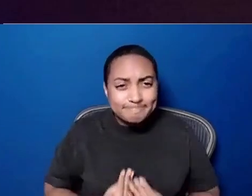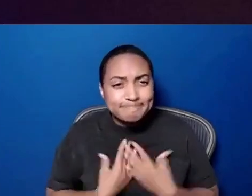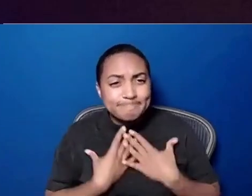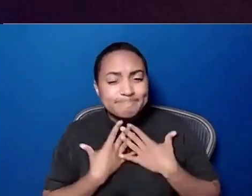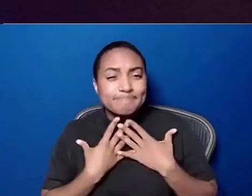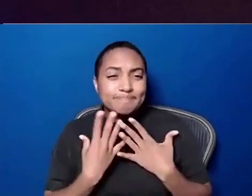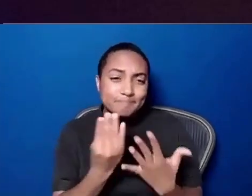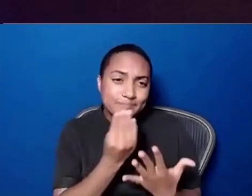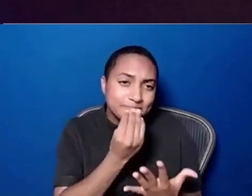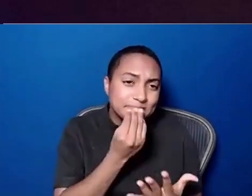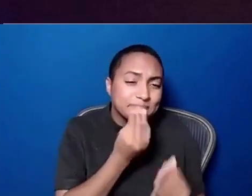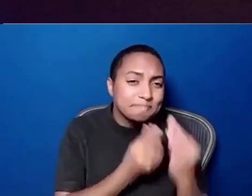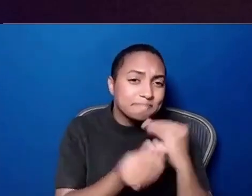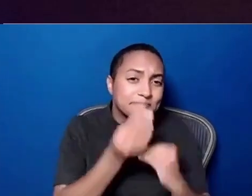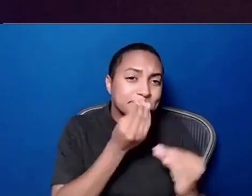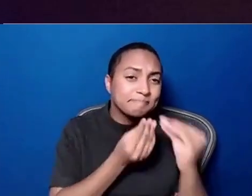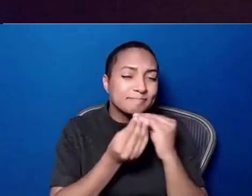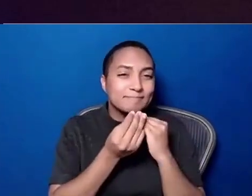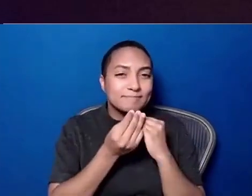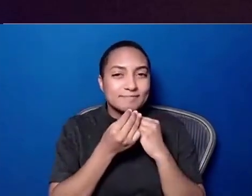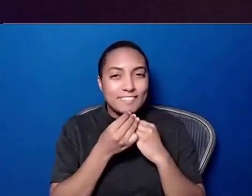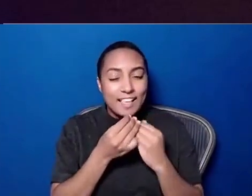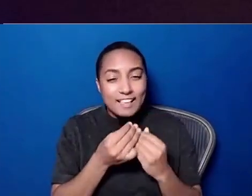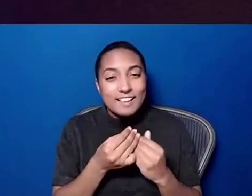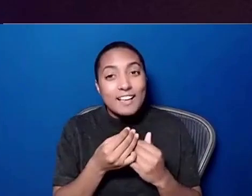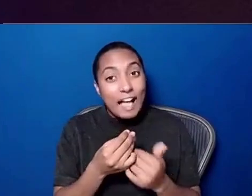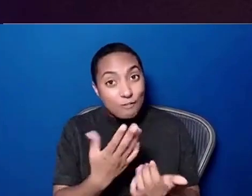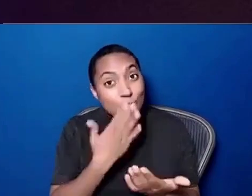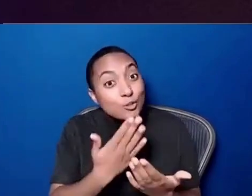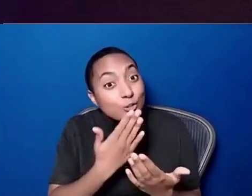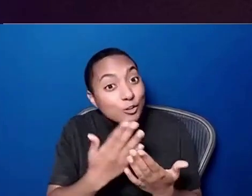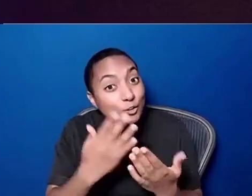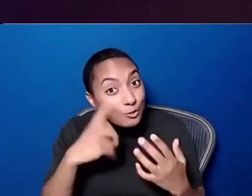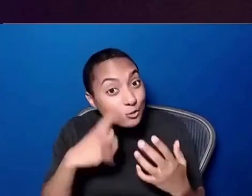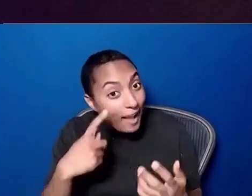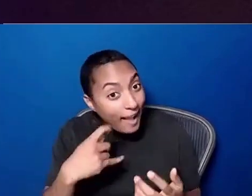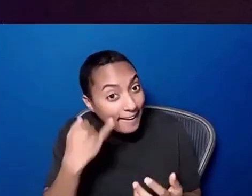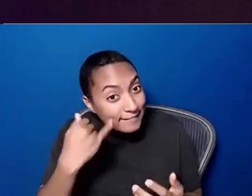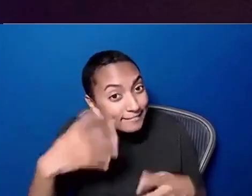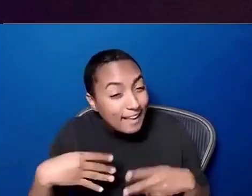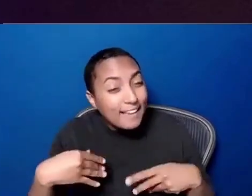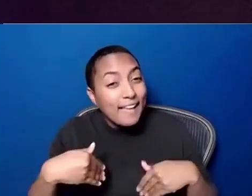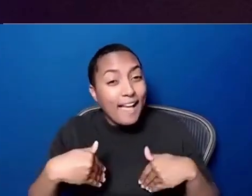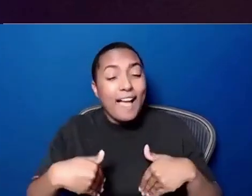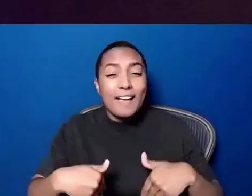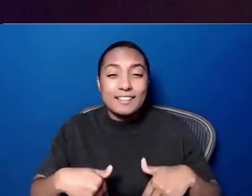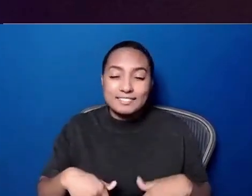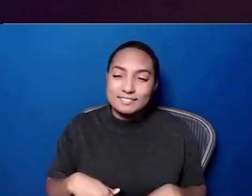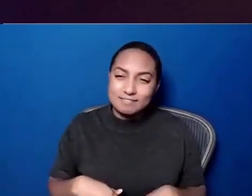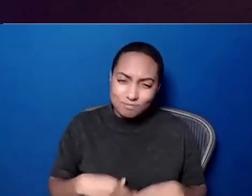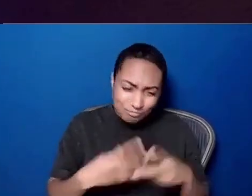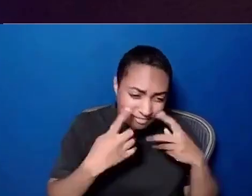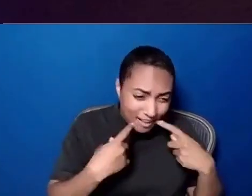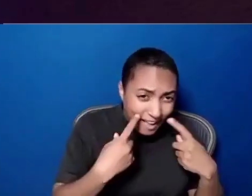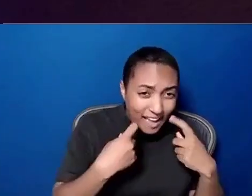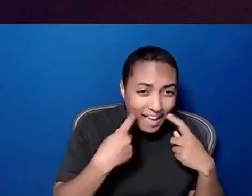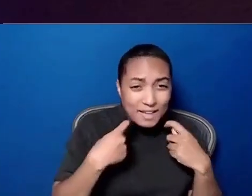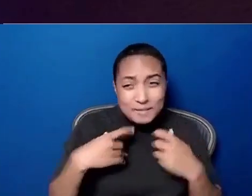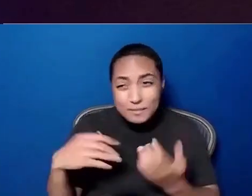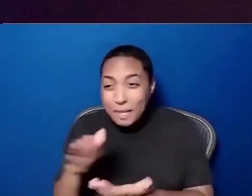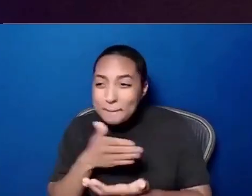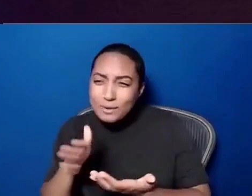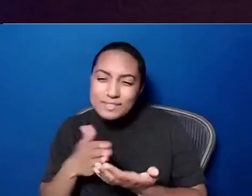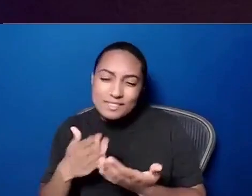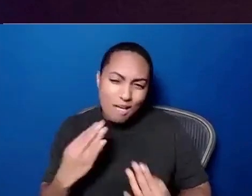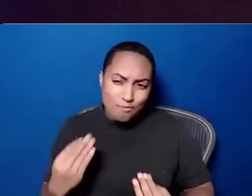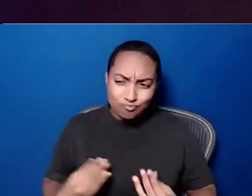grounds. Have that good, good cry if you ain't done yet. Put on that song that makes you dance and twirl